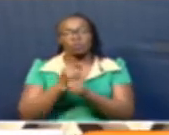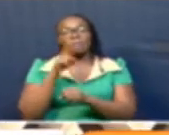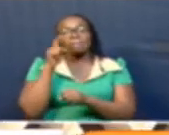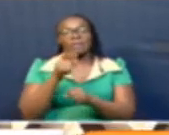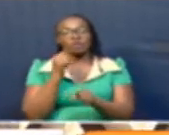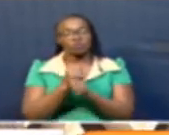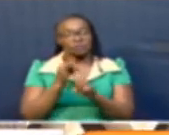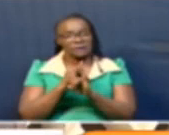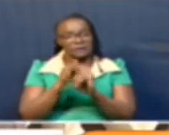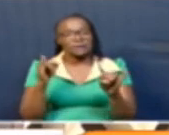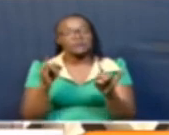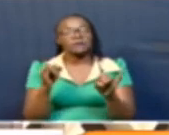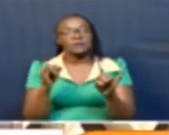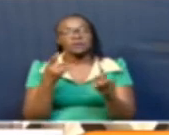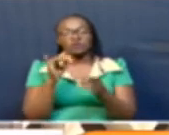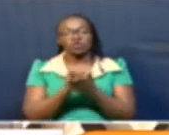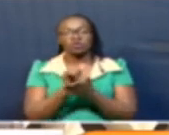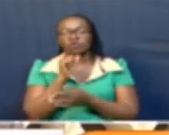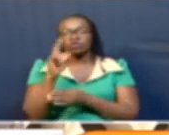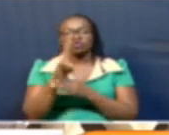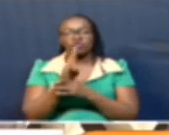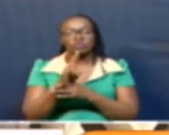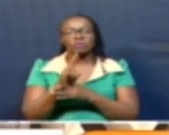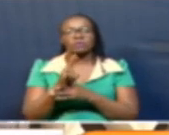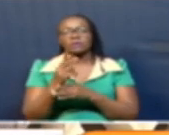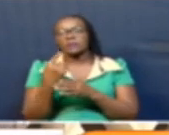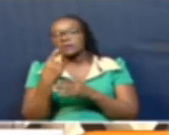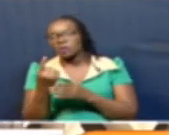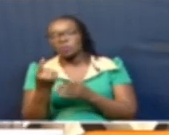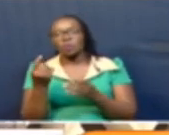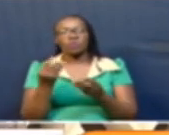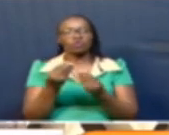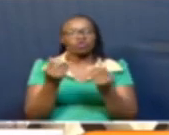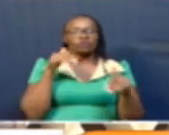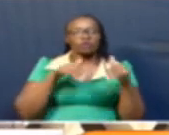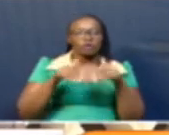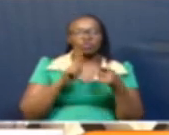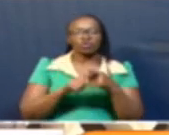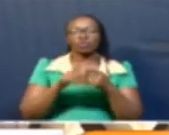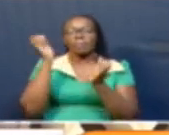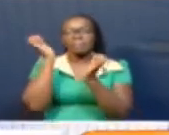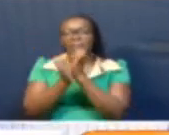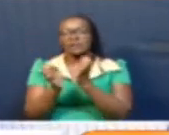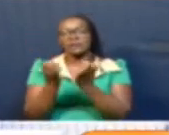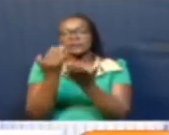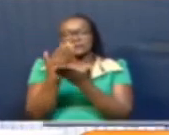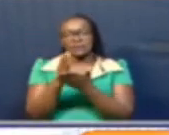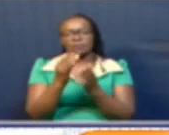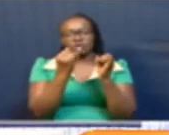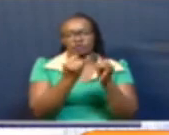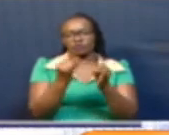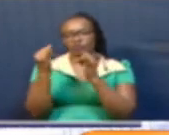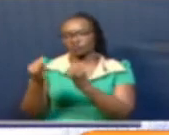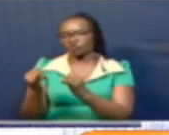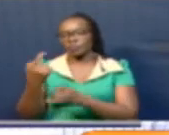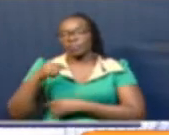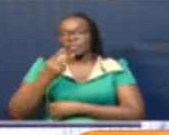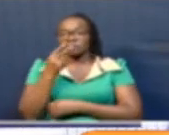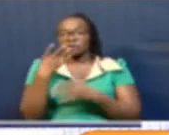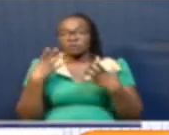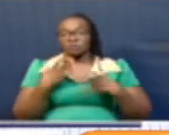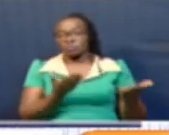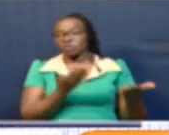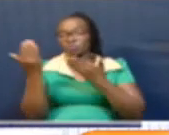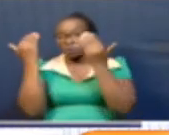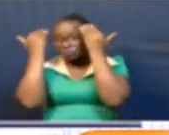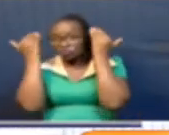that we don't use the excuse of fighting corruption to punish particular individuals. We have seen people being even arraigned in